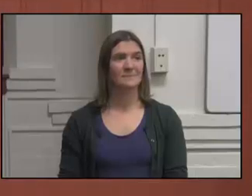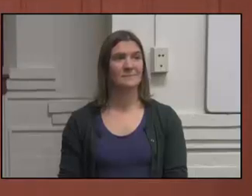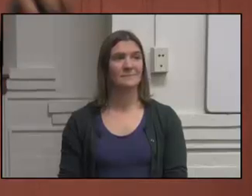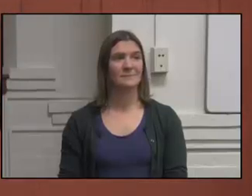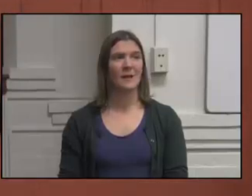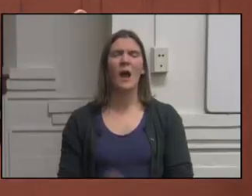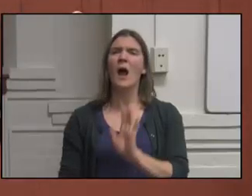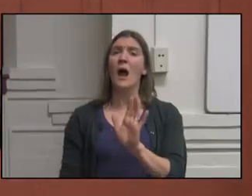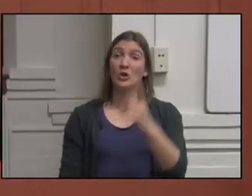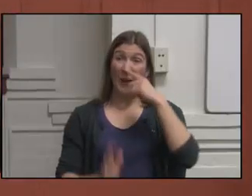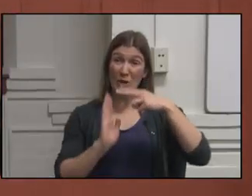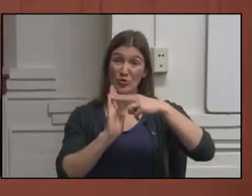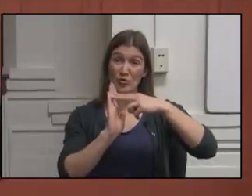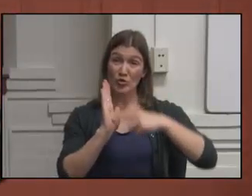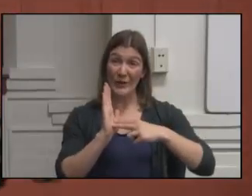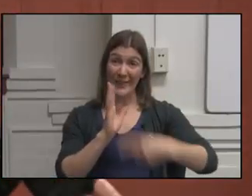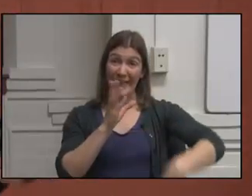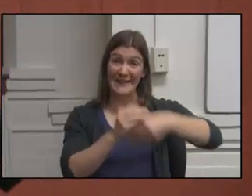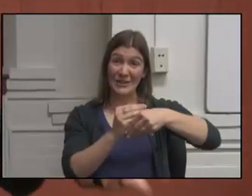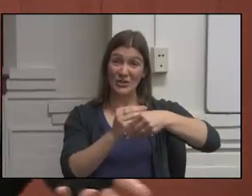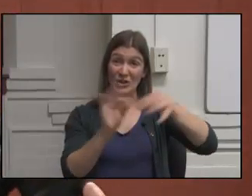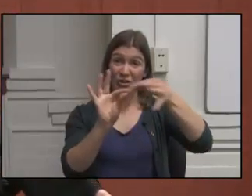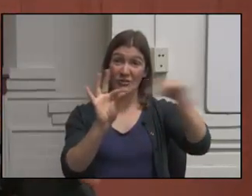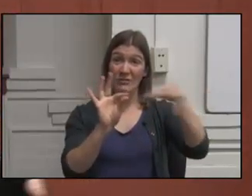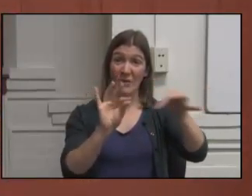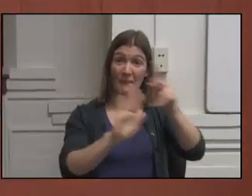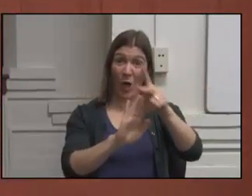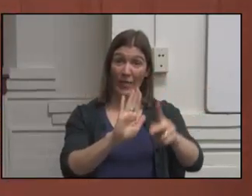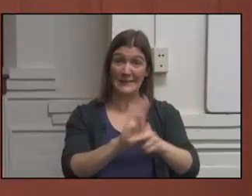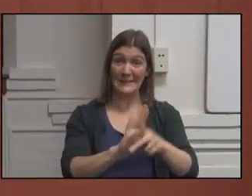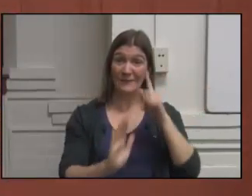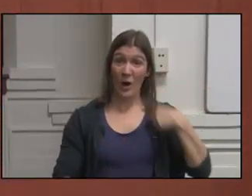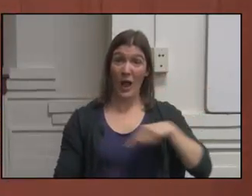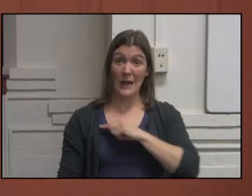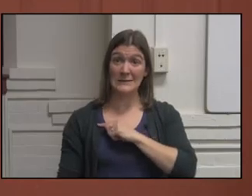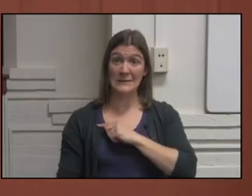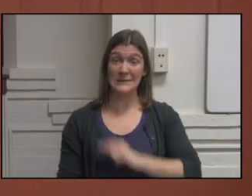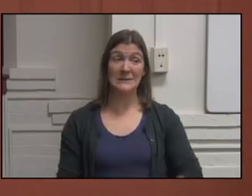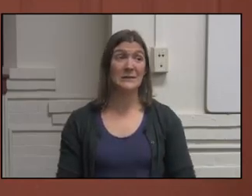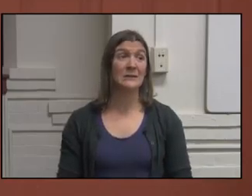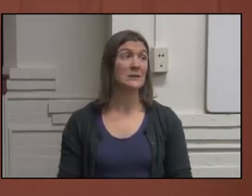Would you please read the additional whistleblower policy?